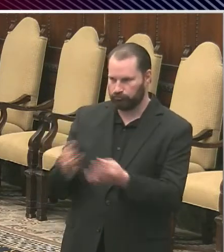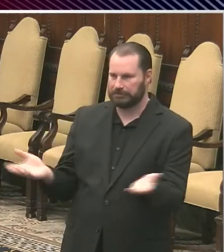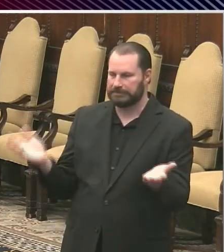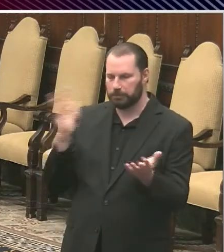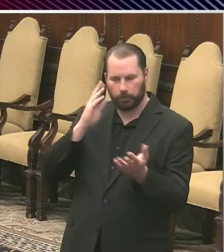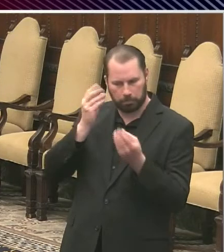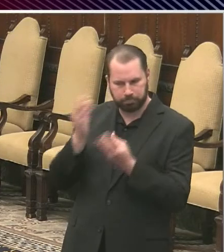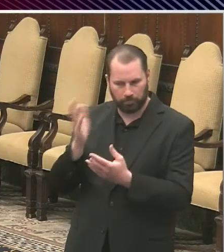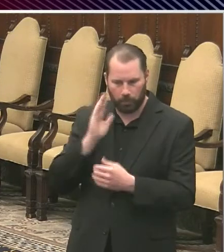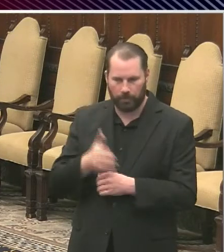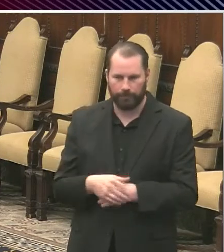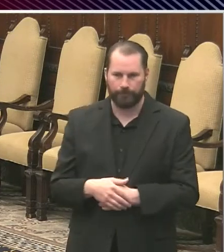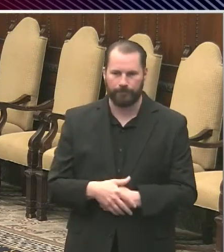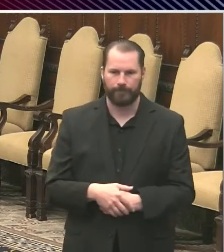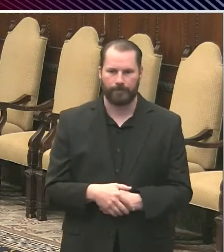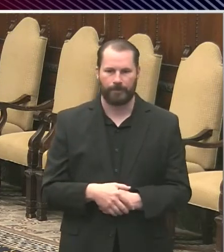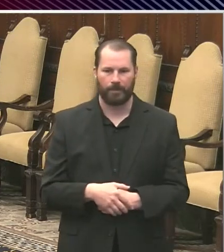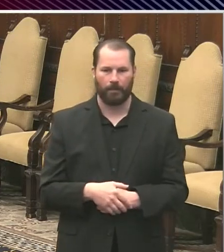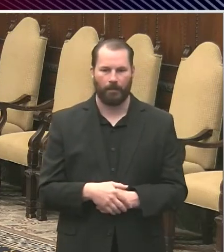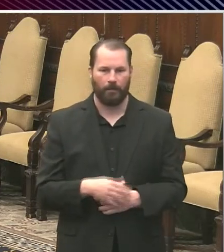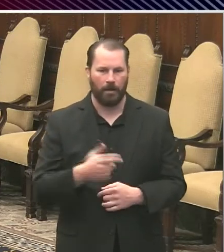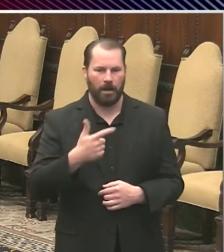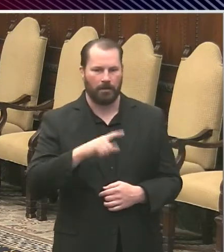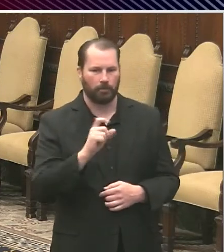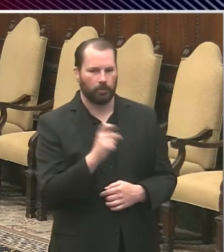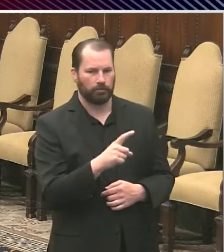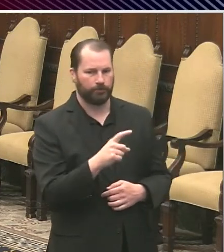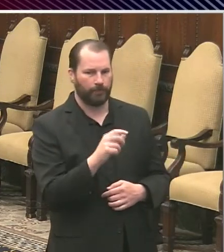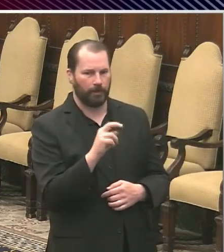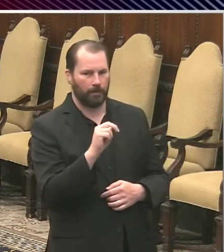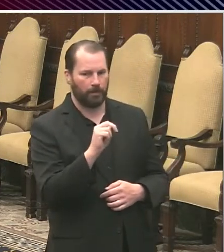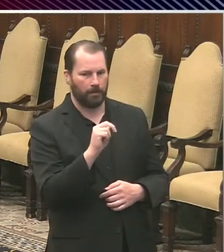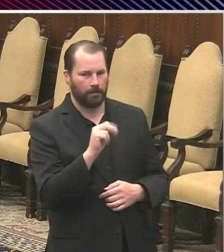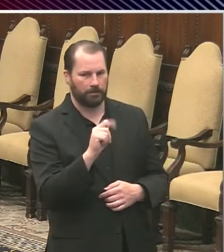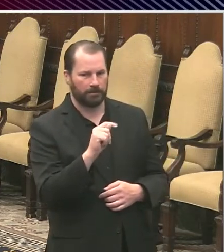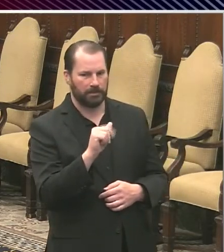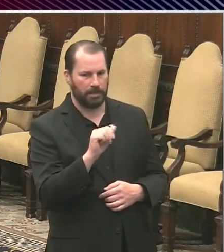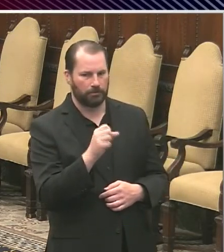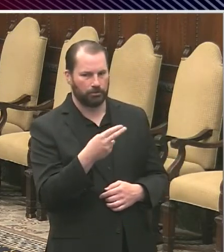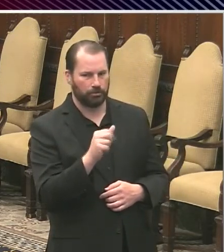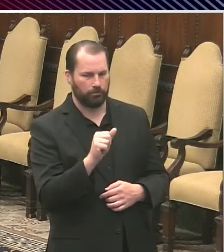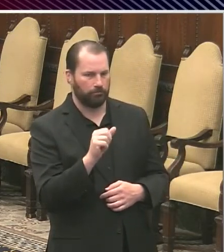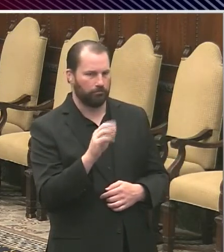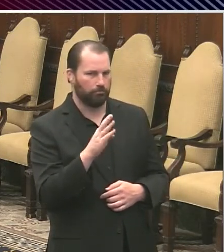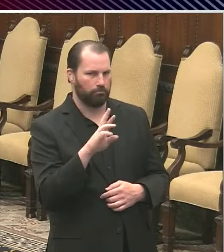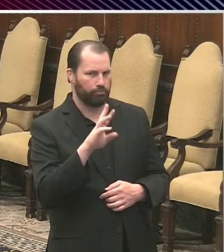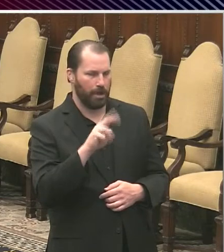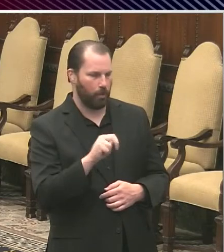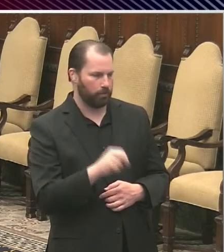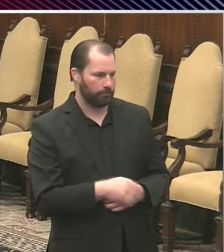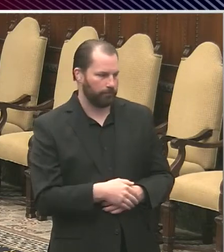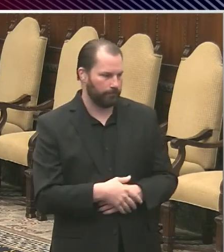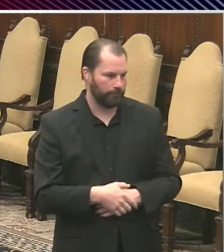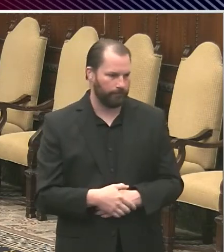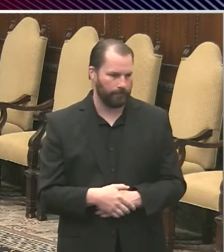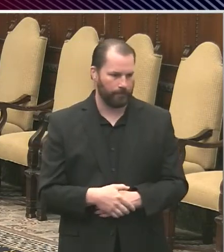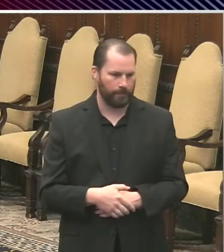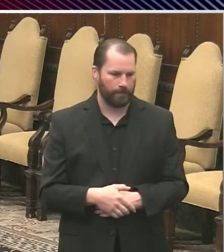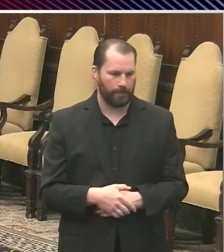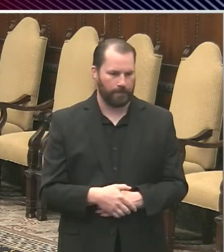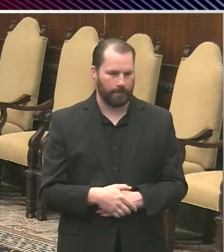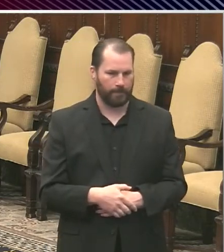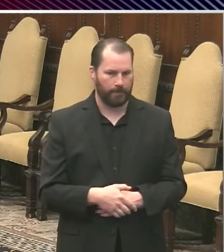Next, we'll go to Natasha Brown of CBS 3. Natasha. Hi, good afternoon,